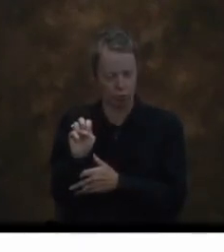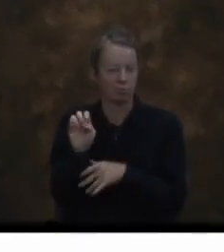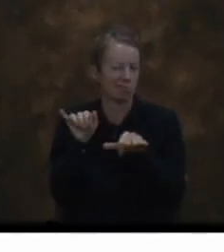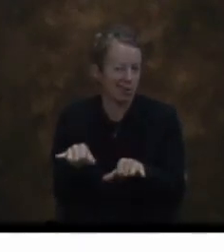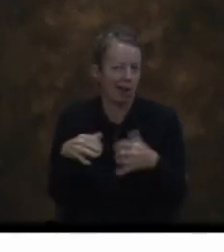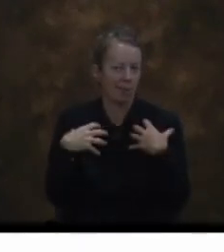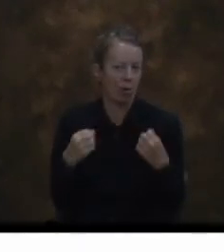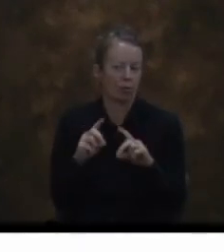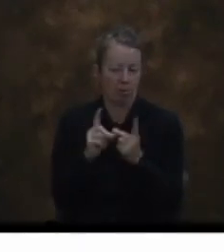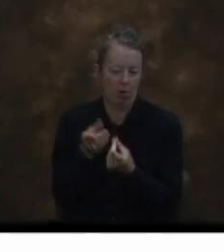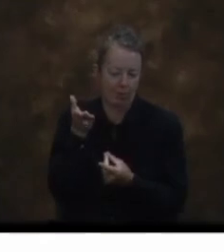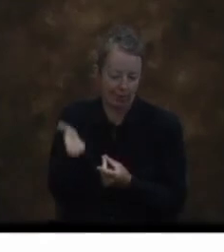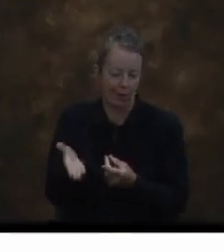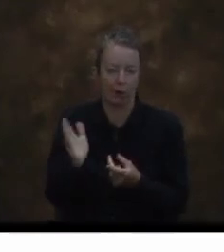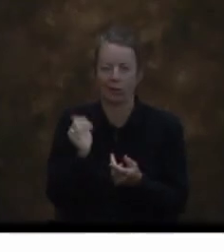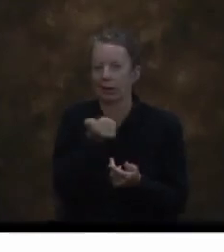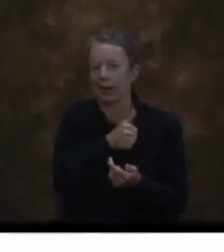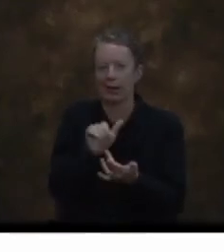and our outreach events.